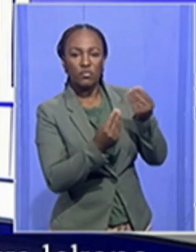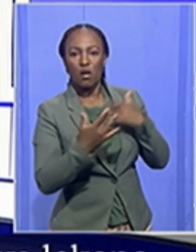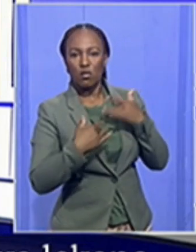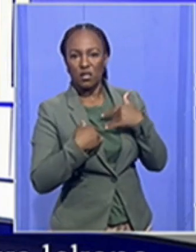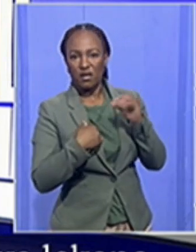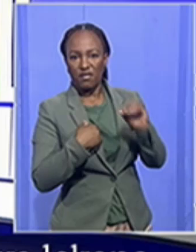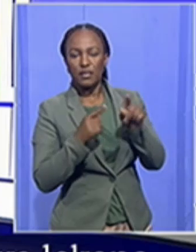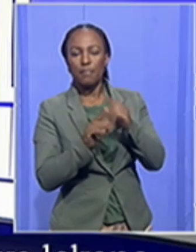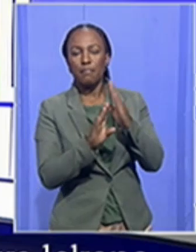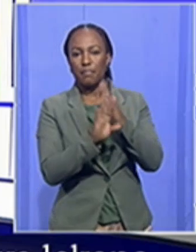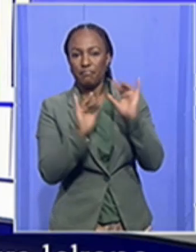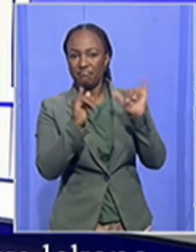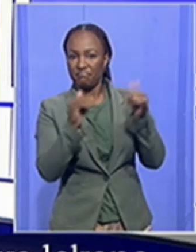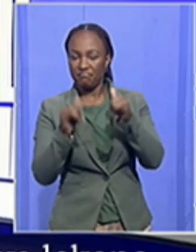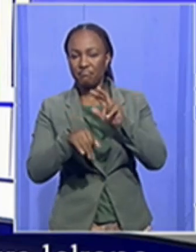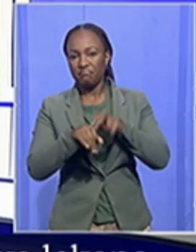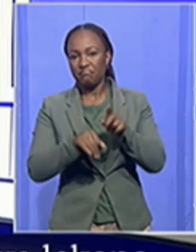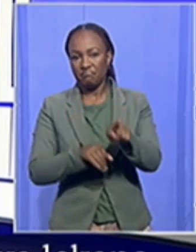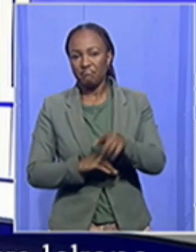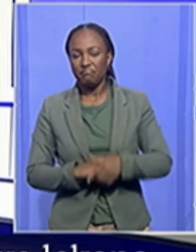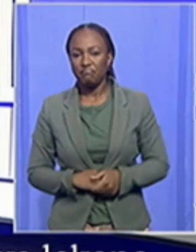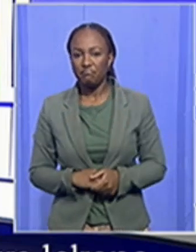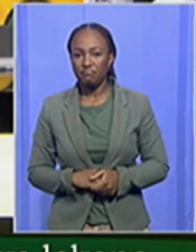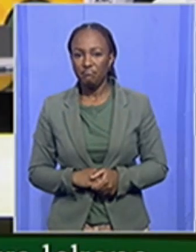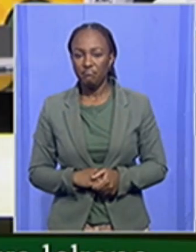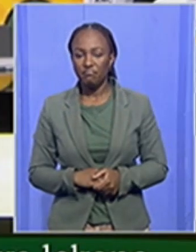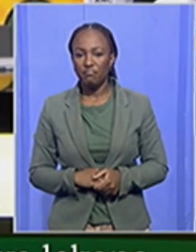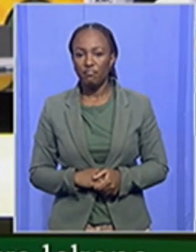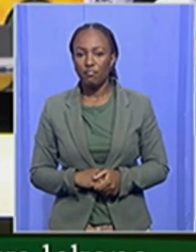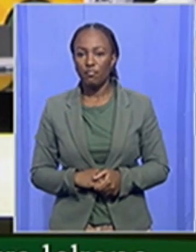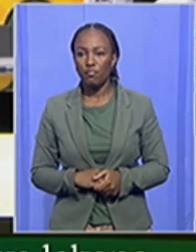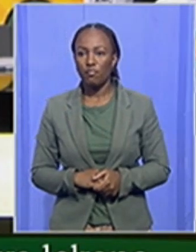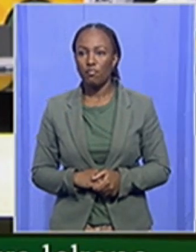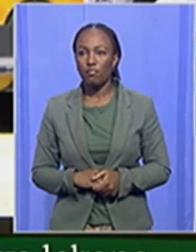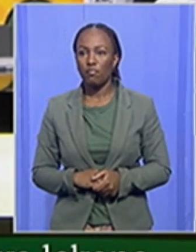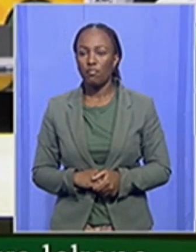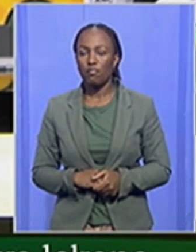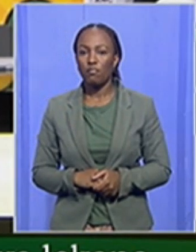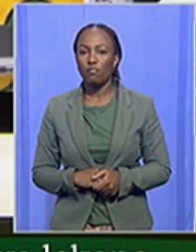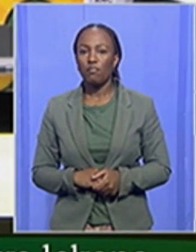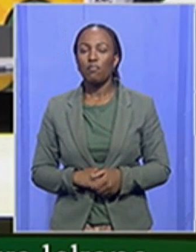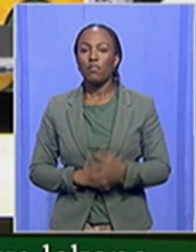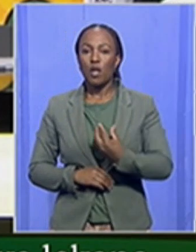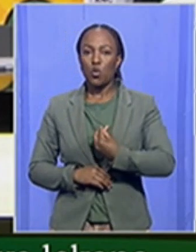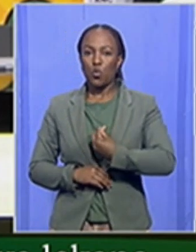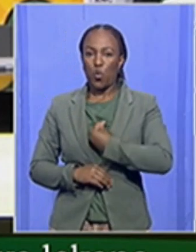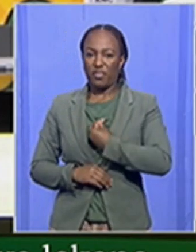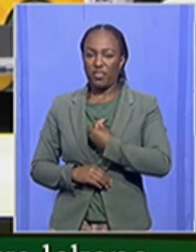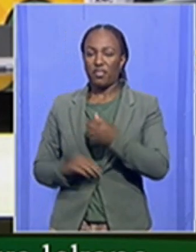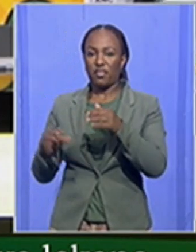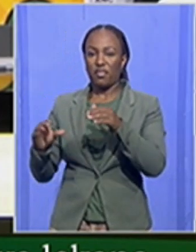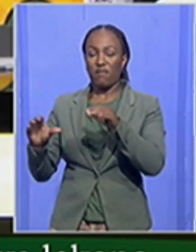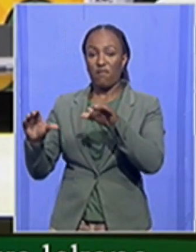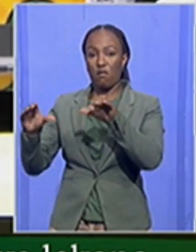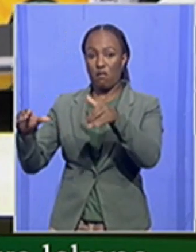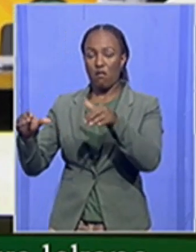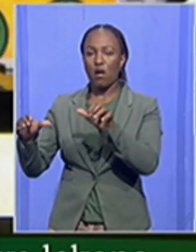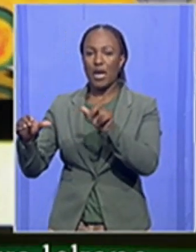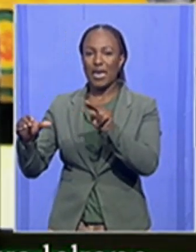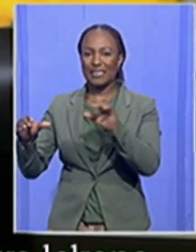tšeo ba dinyakago. Mokwaledi kakaretso wa mokgatlo wa bašwa wa ANC a re fa e sale